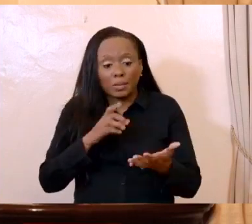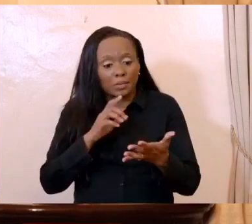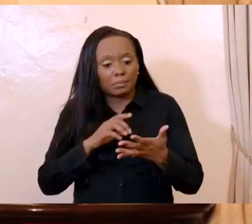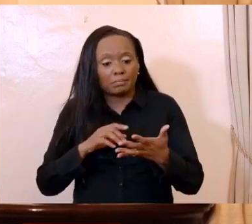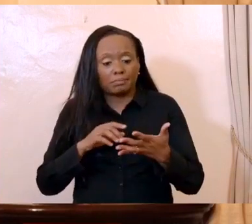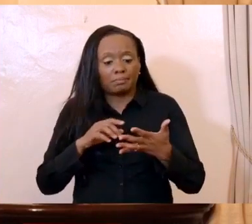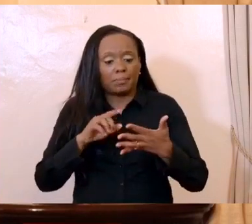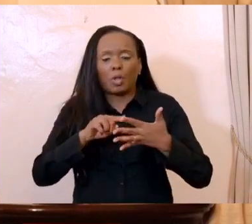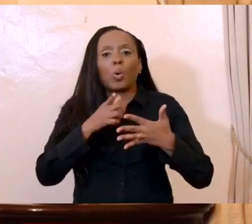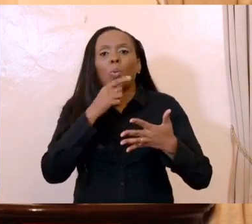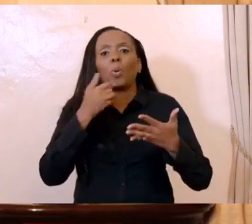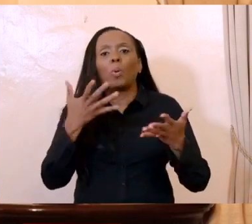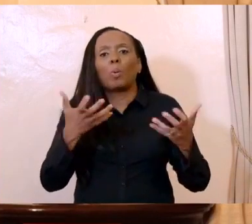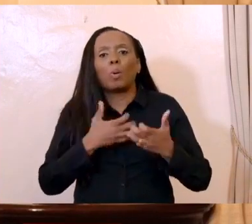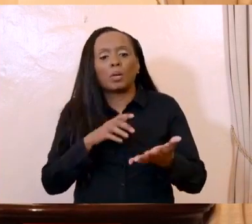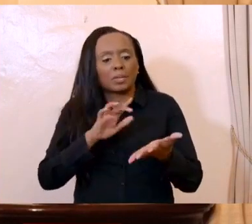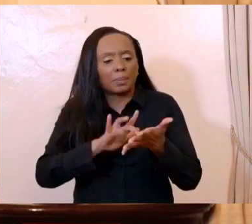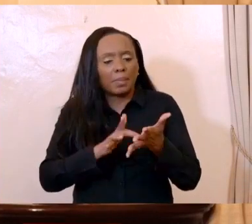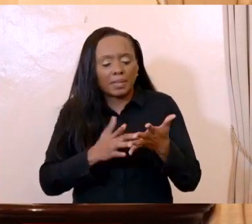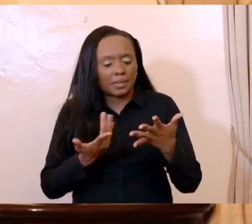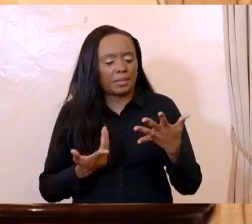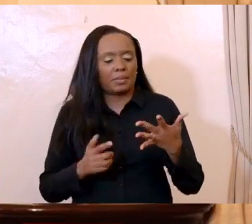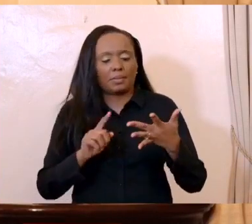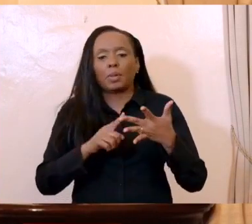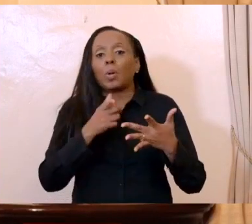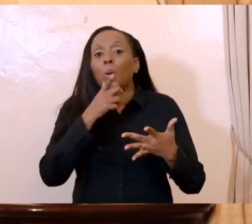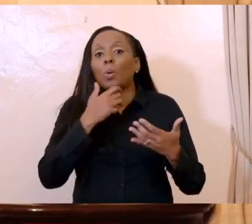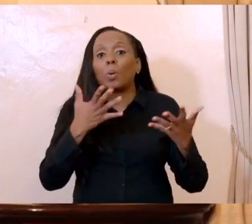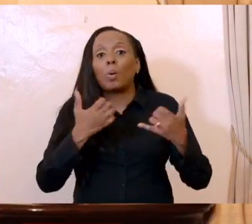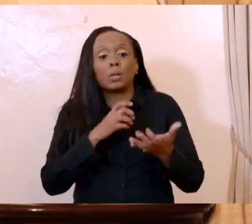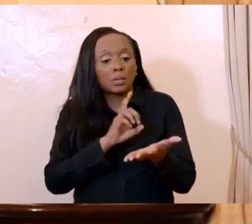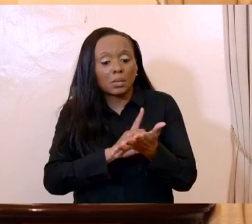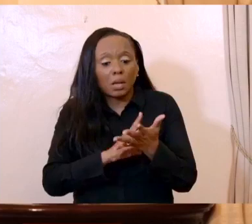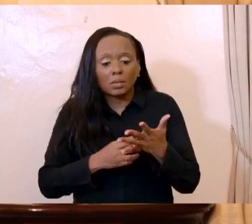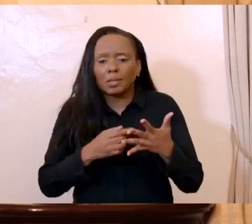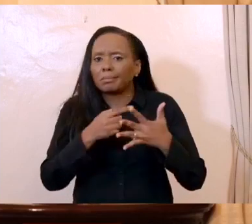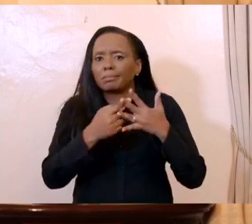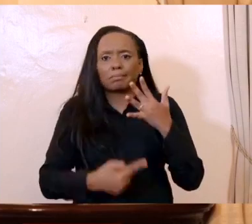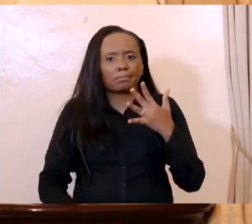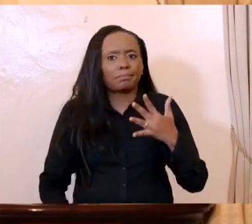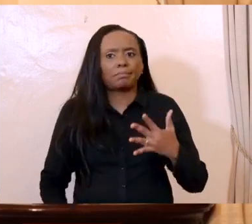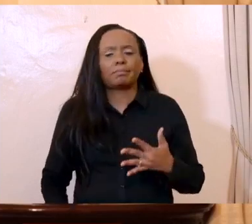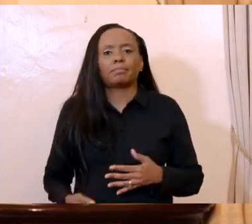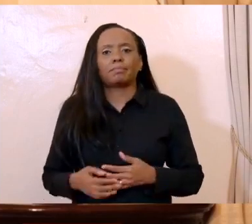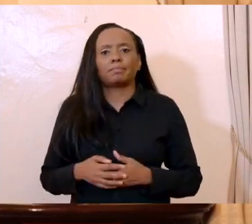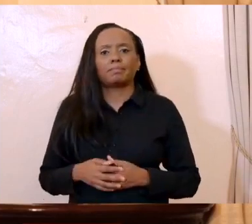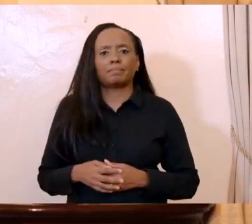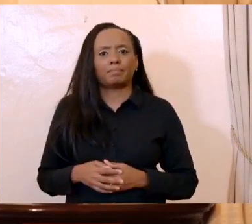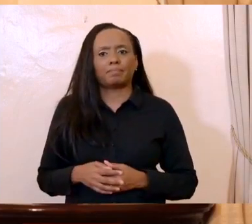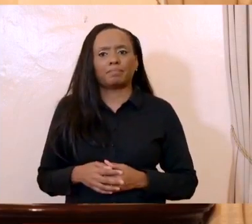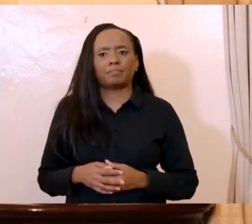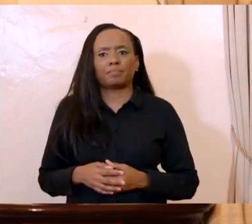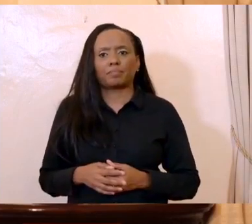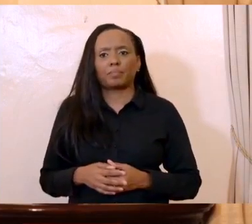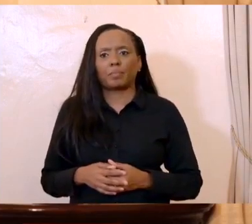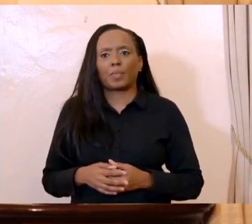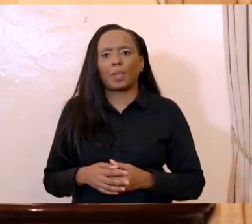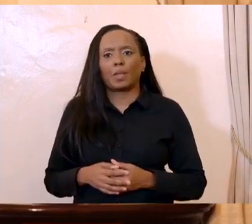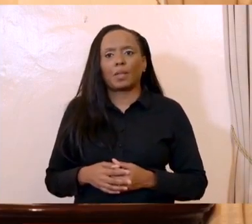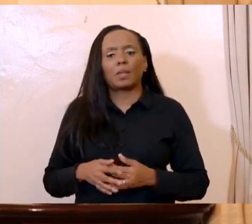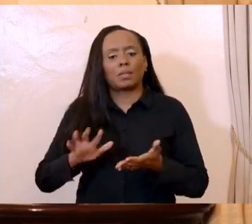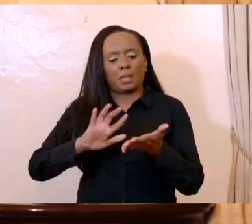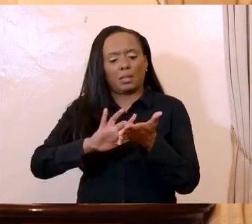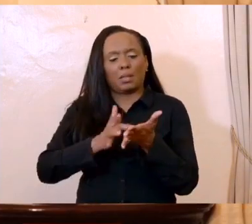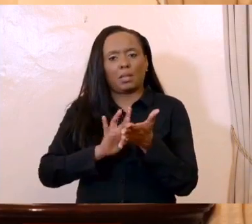to medication to a doctor or whatnot. So we had a situation where the pharmacy at the